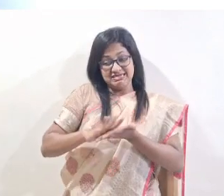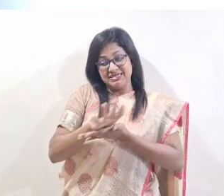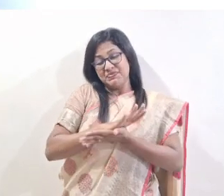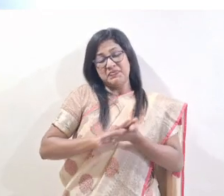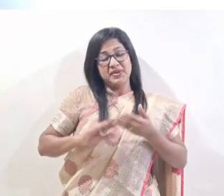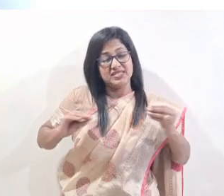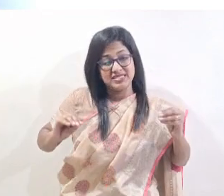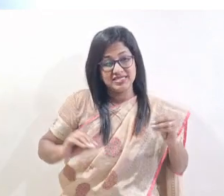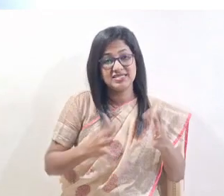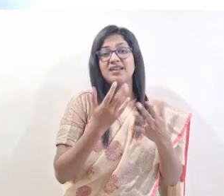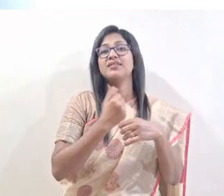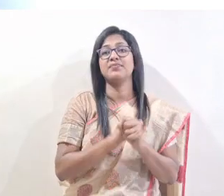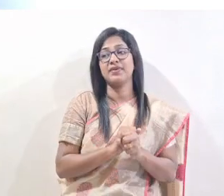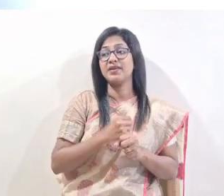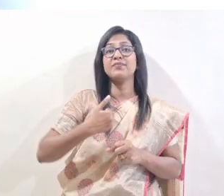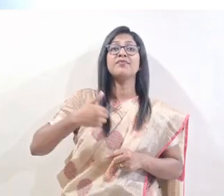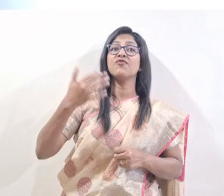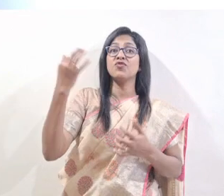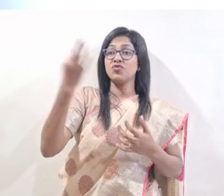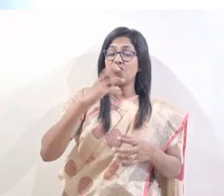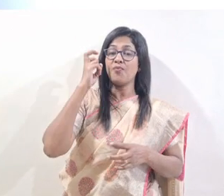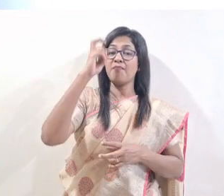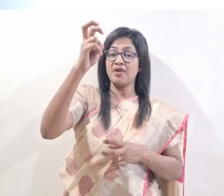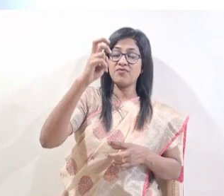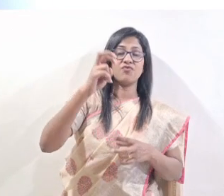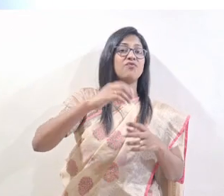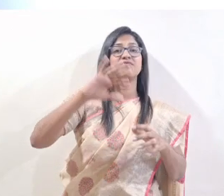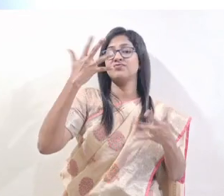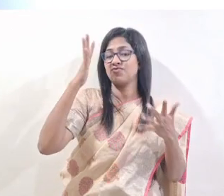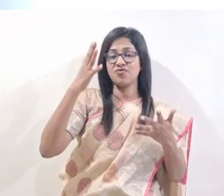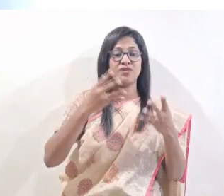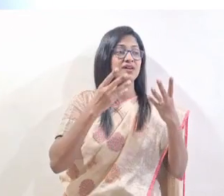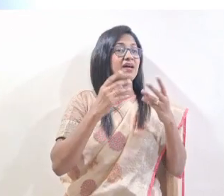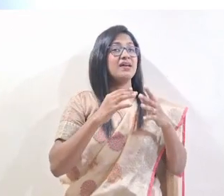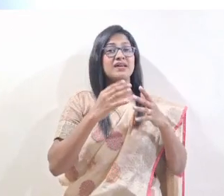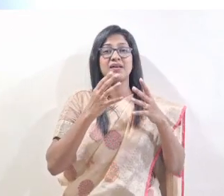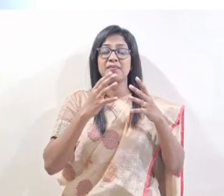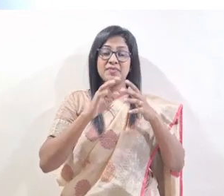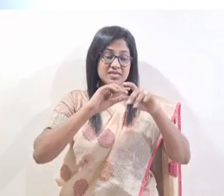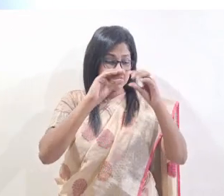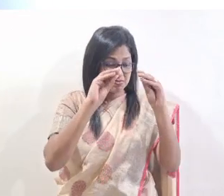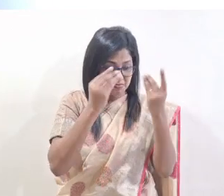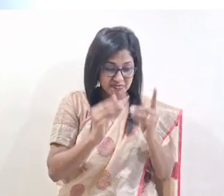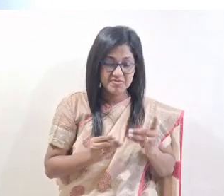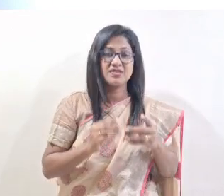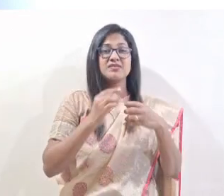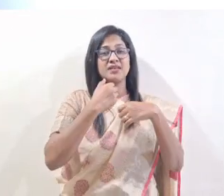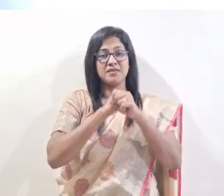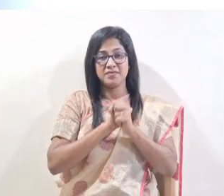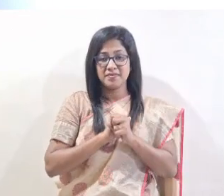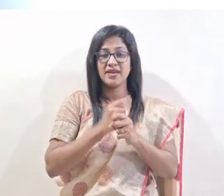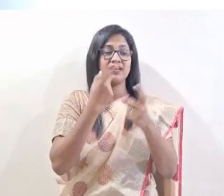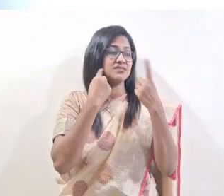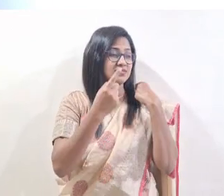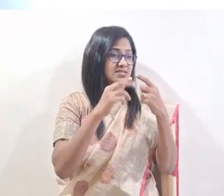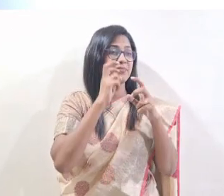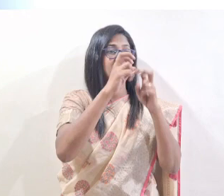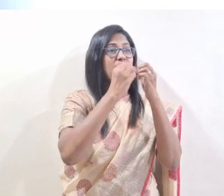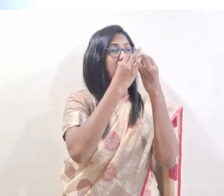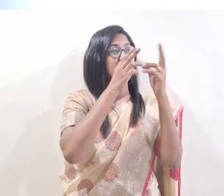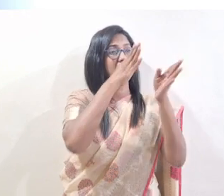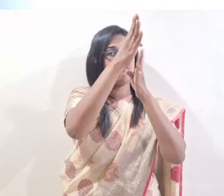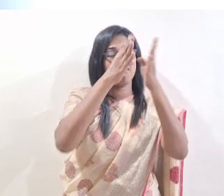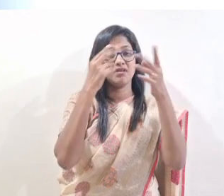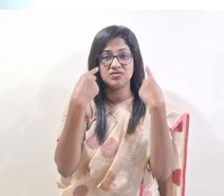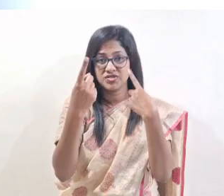scratch, because we did not know what a modern metro looked like. We had to borrow a number of specifications, consult a lot of people, see a lot of